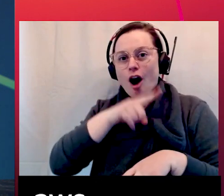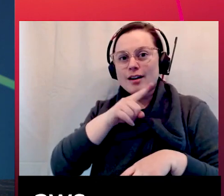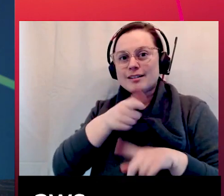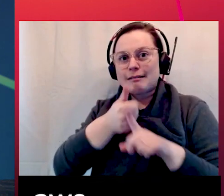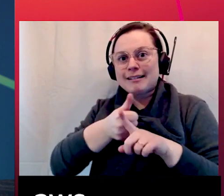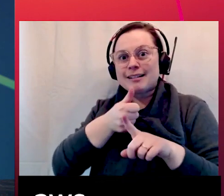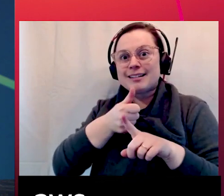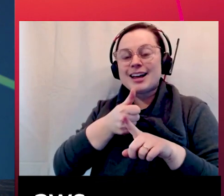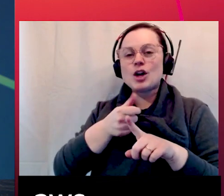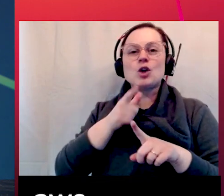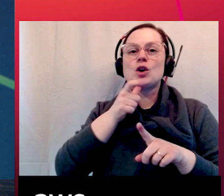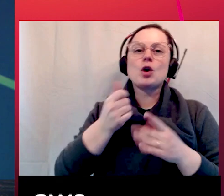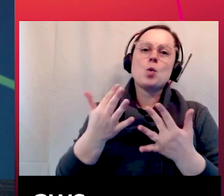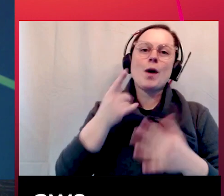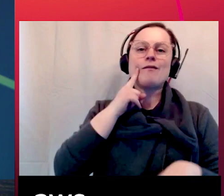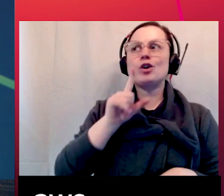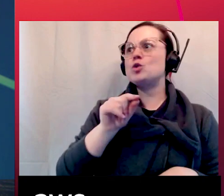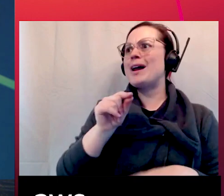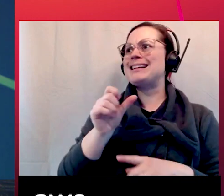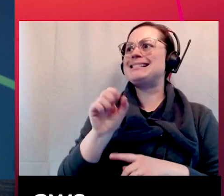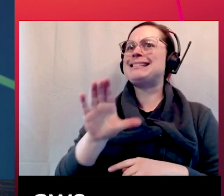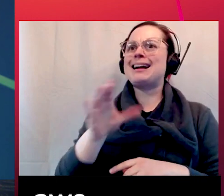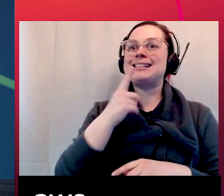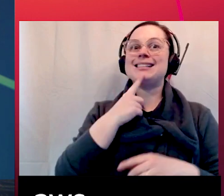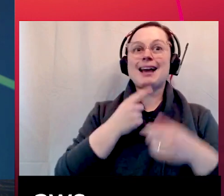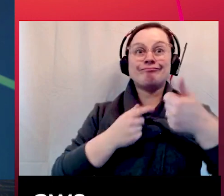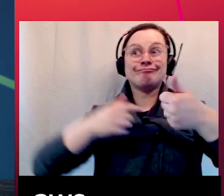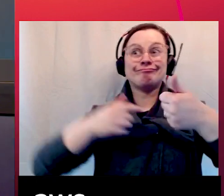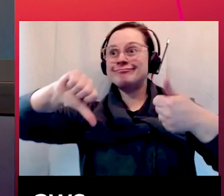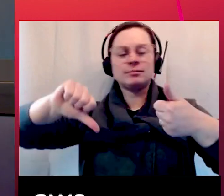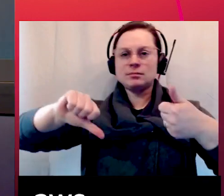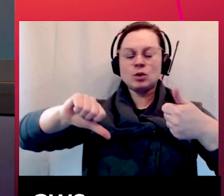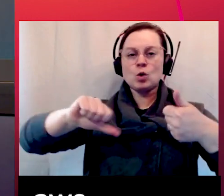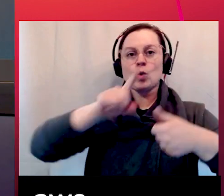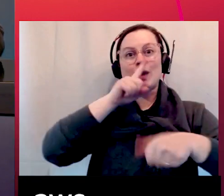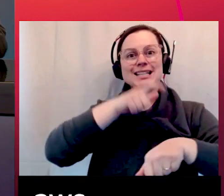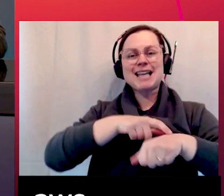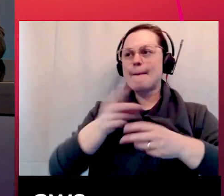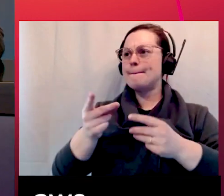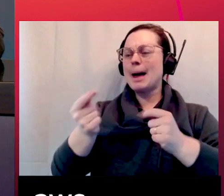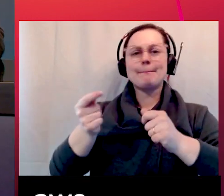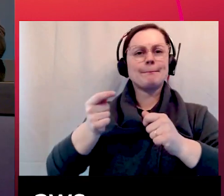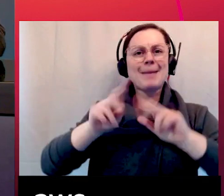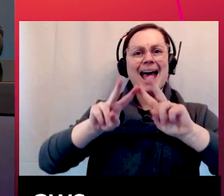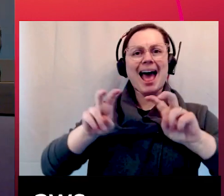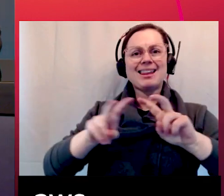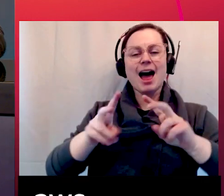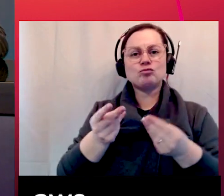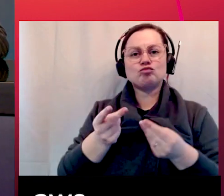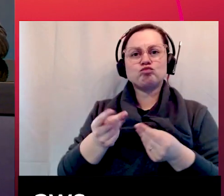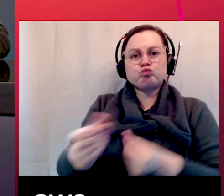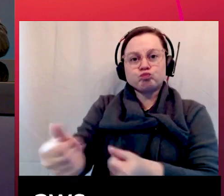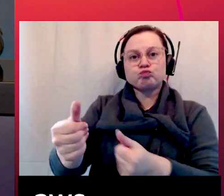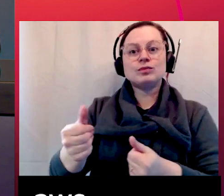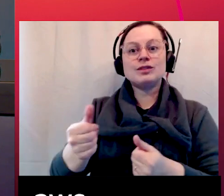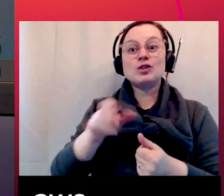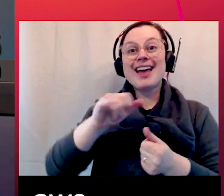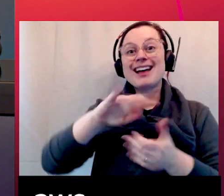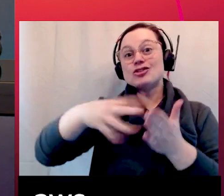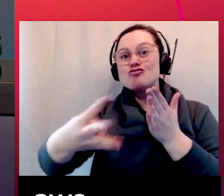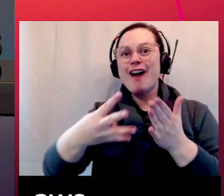back and say yay or nay. No. So it has to happen in real time, in an instant. And that's a graph solution with billions of vertices